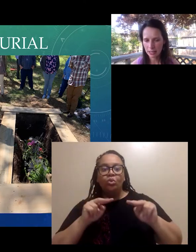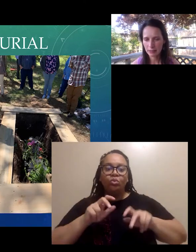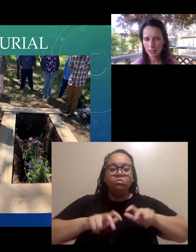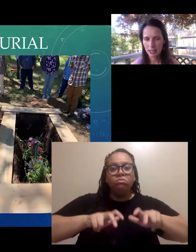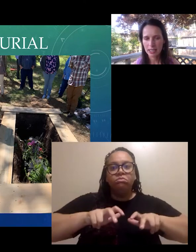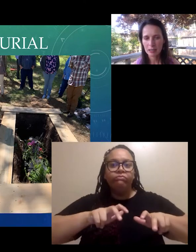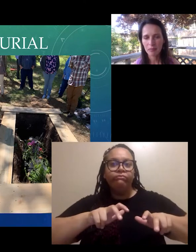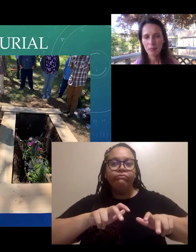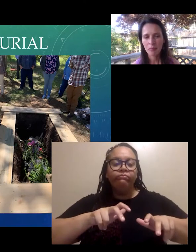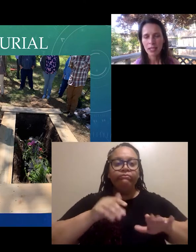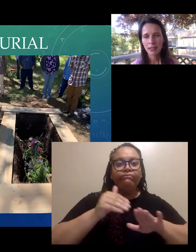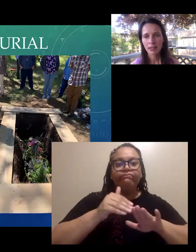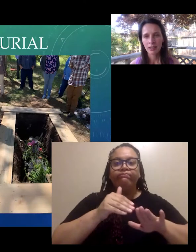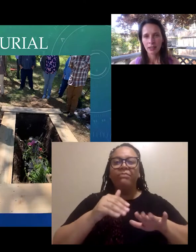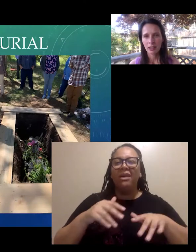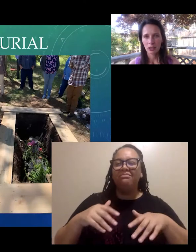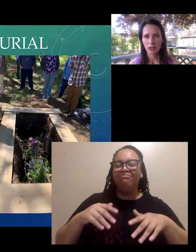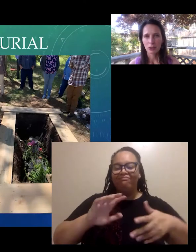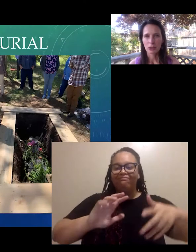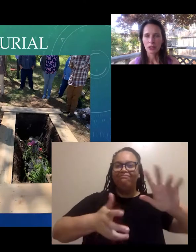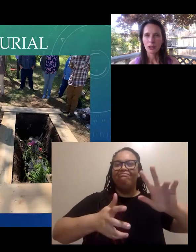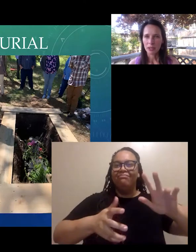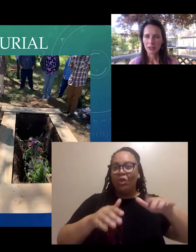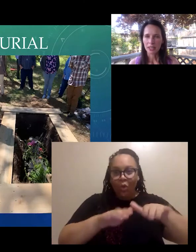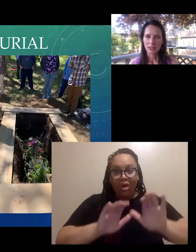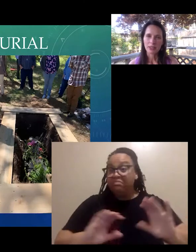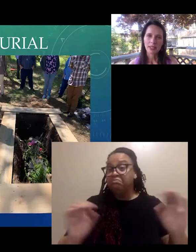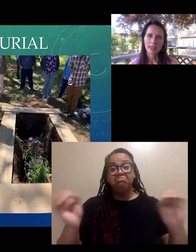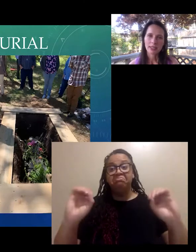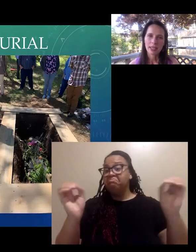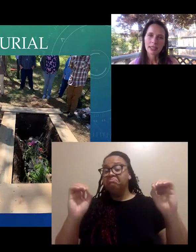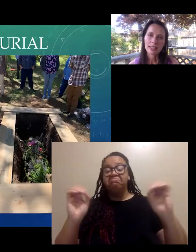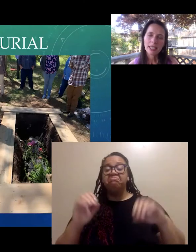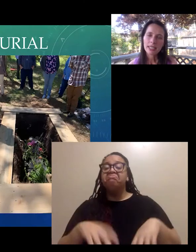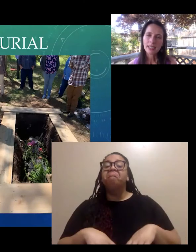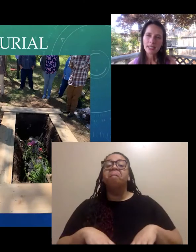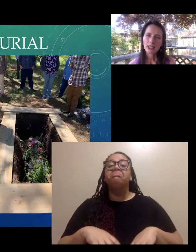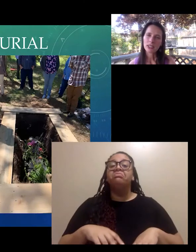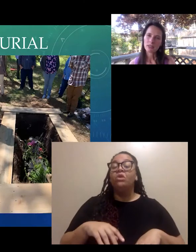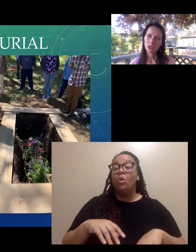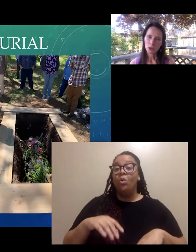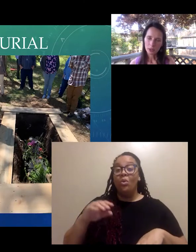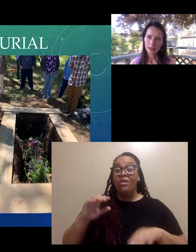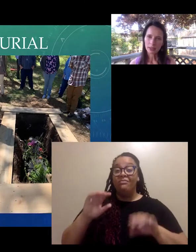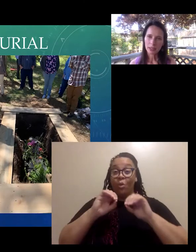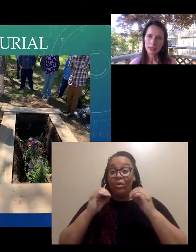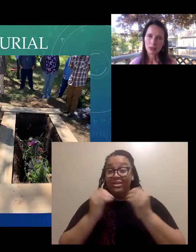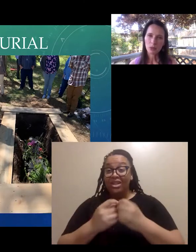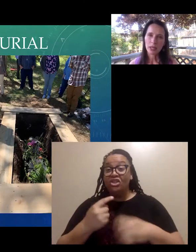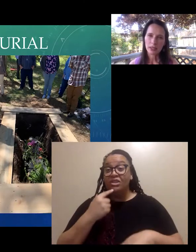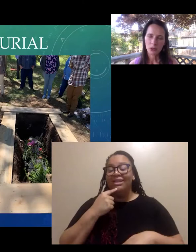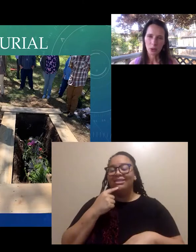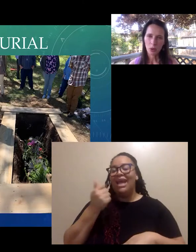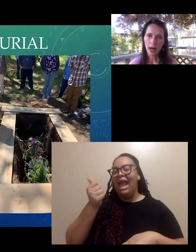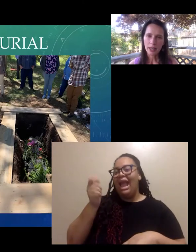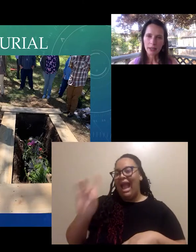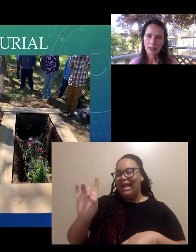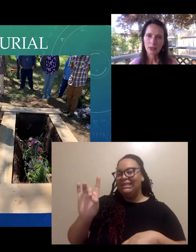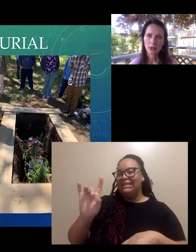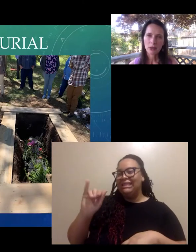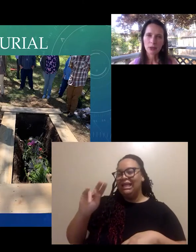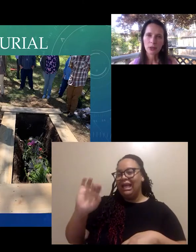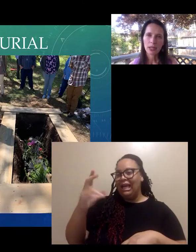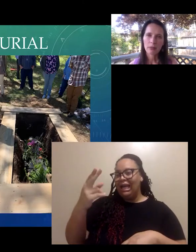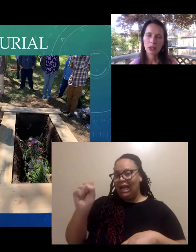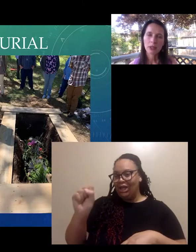graves, you know, the Green Burial Council says at least 18 inches of soil is what is required